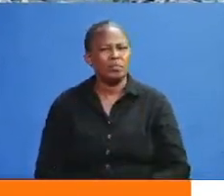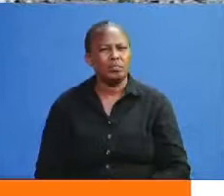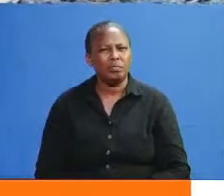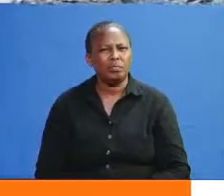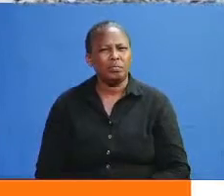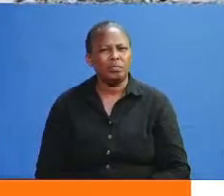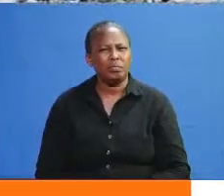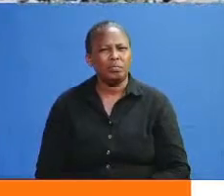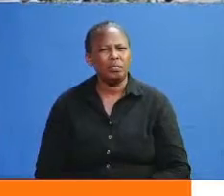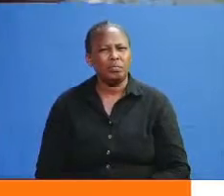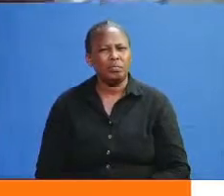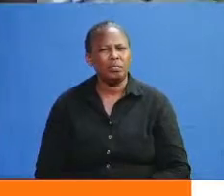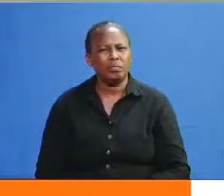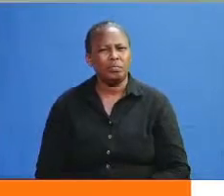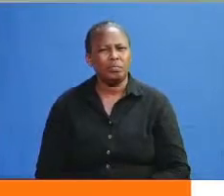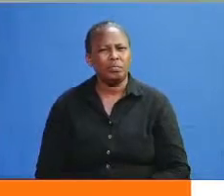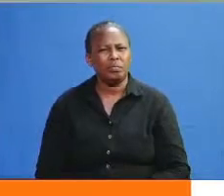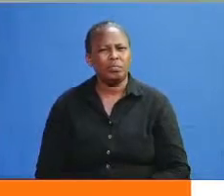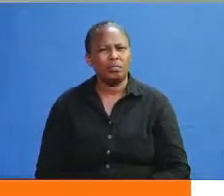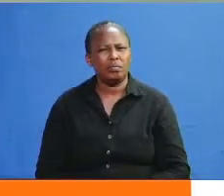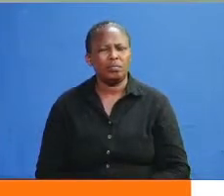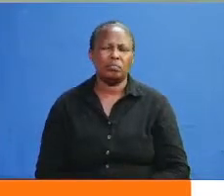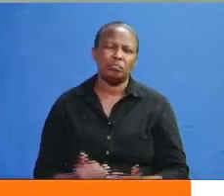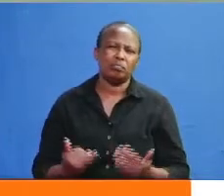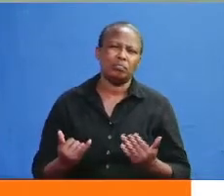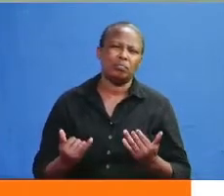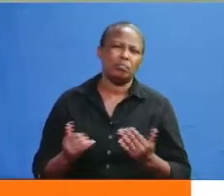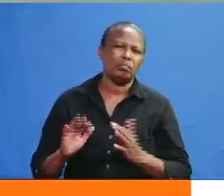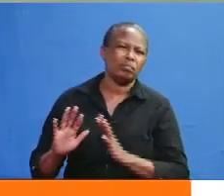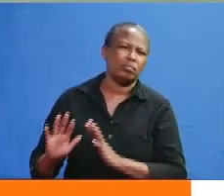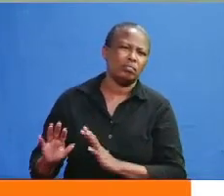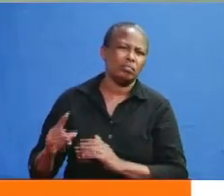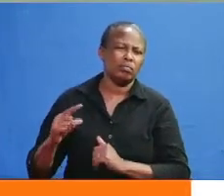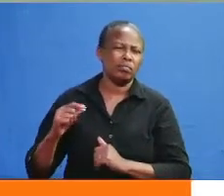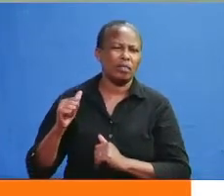Now, Gatumbiro Village in Old